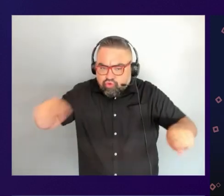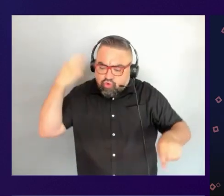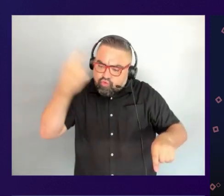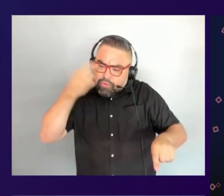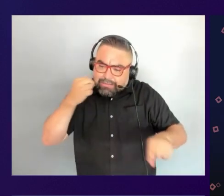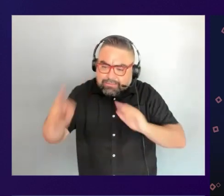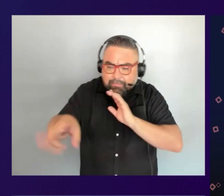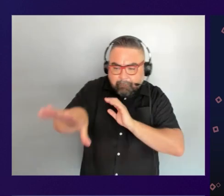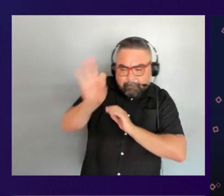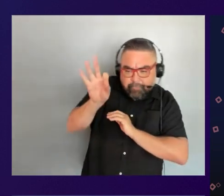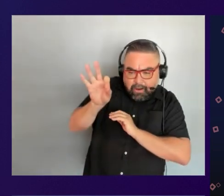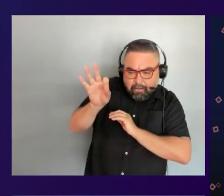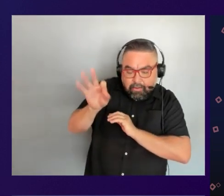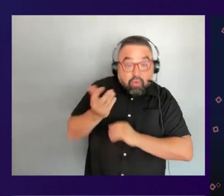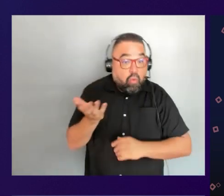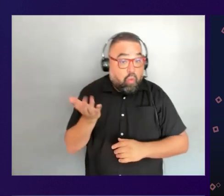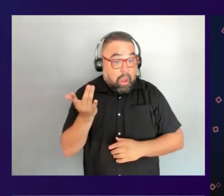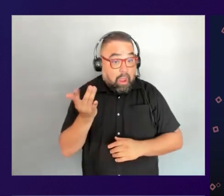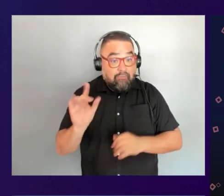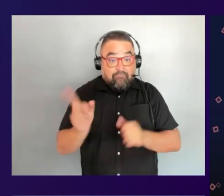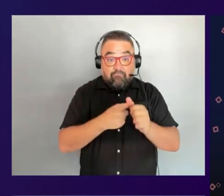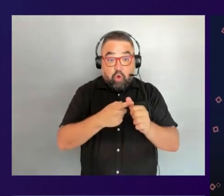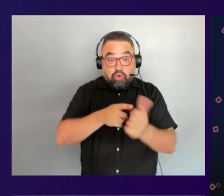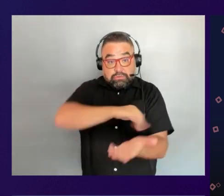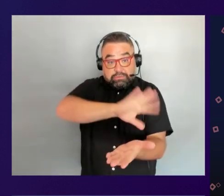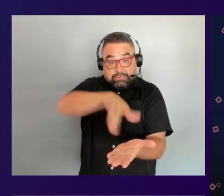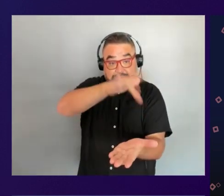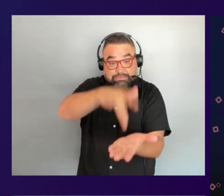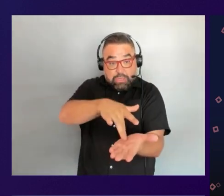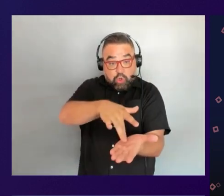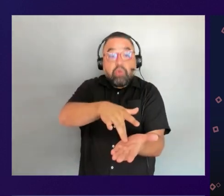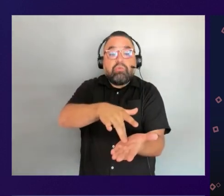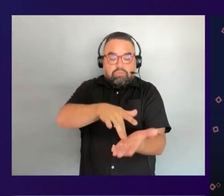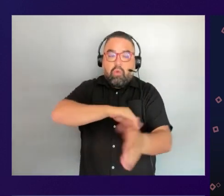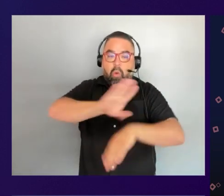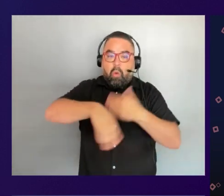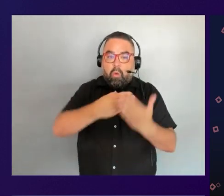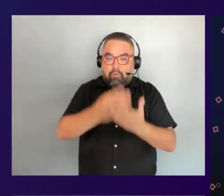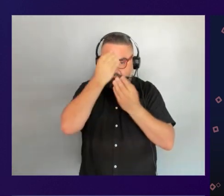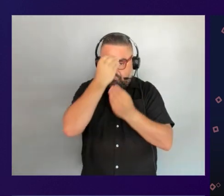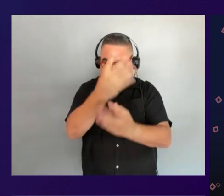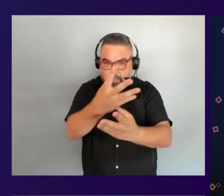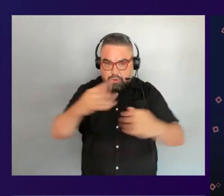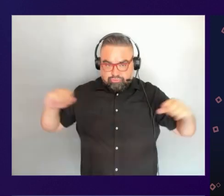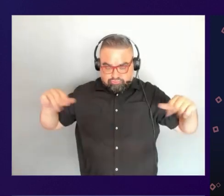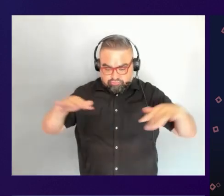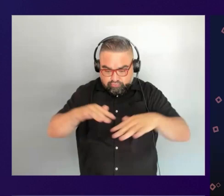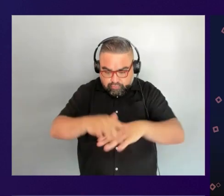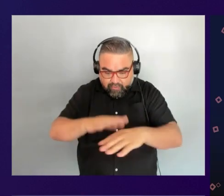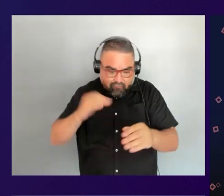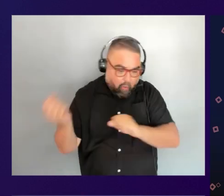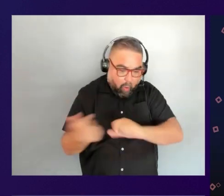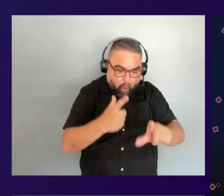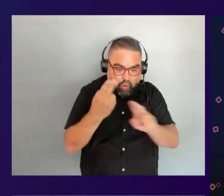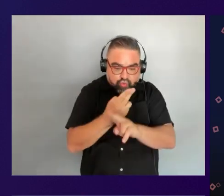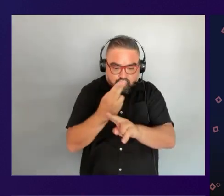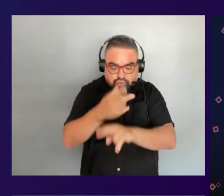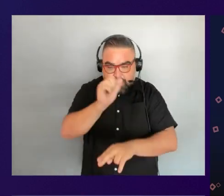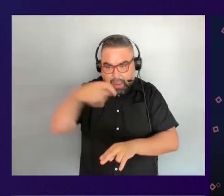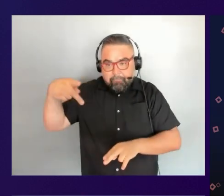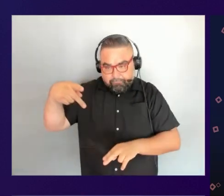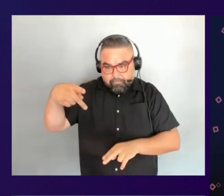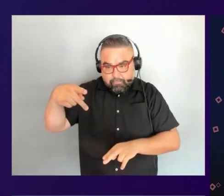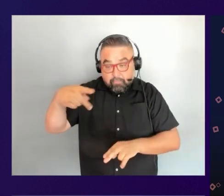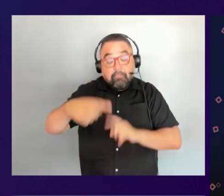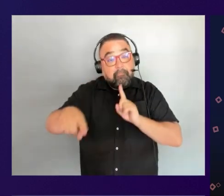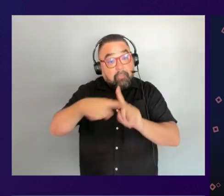cases. First, because they want to centralize their data to derive insights for all their analytics-based applications. And second,